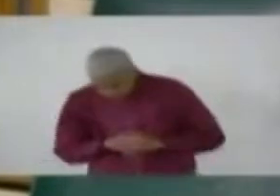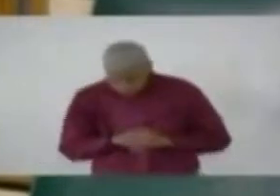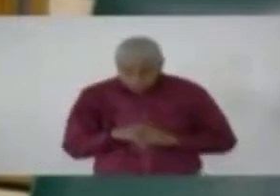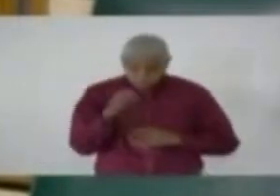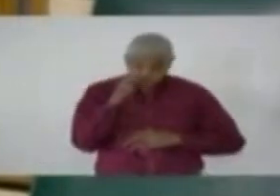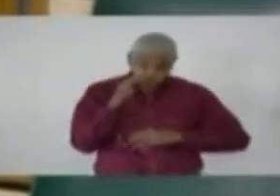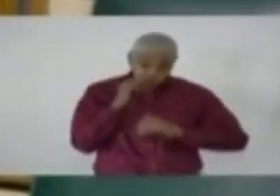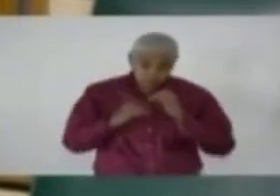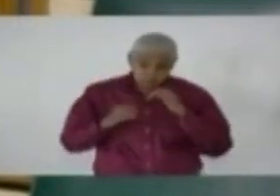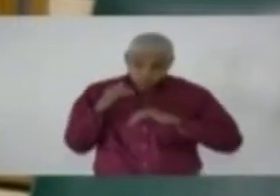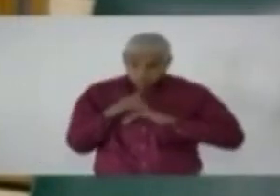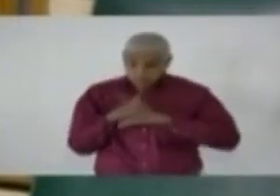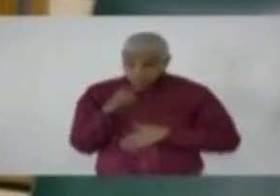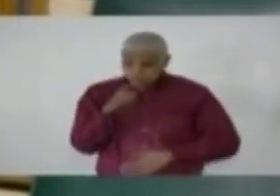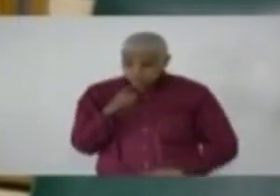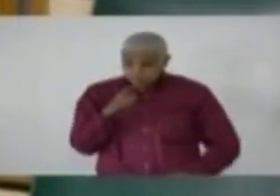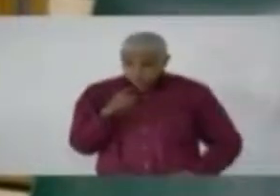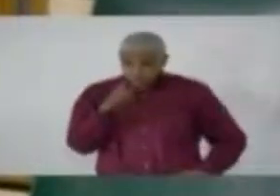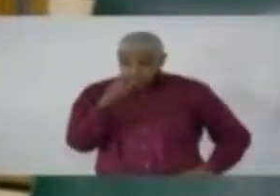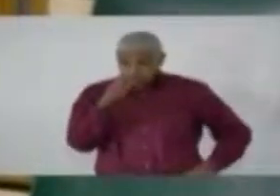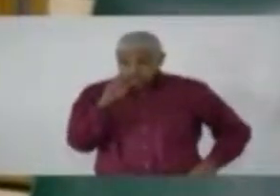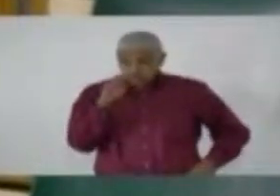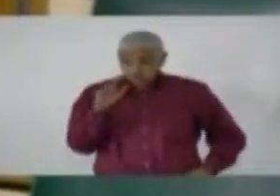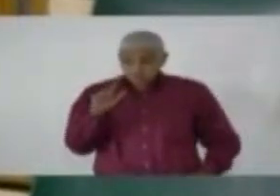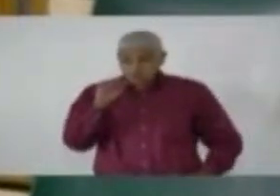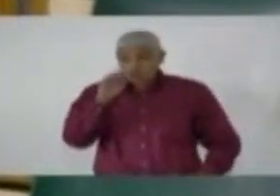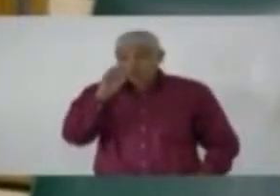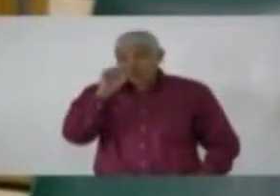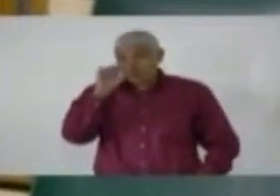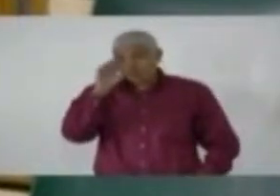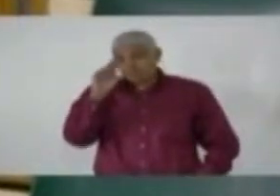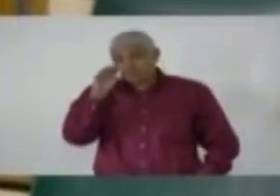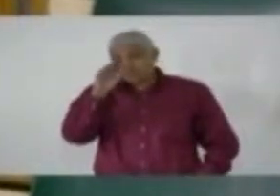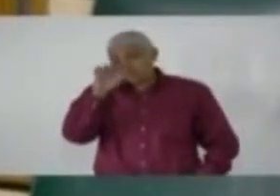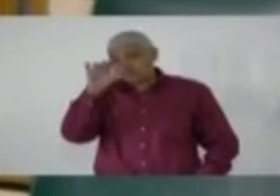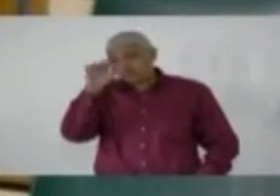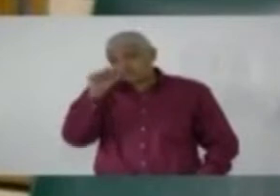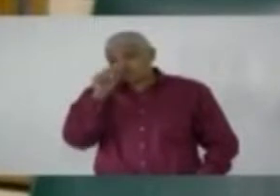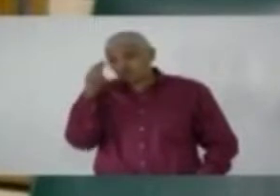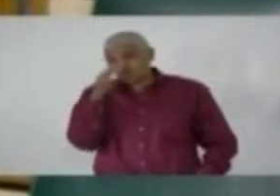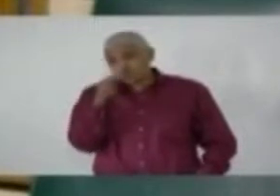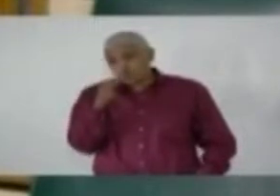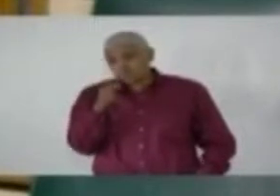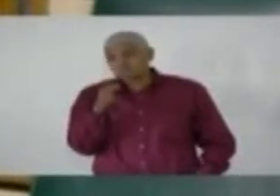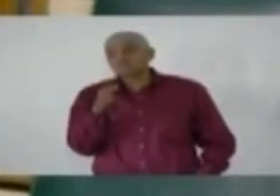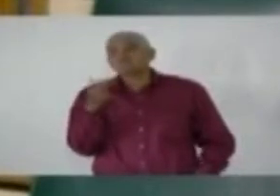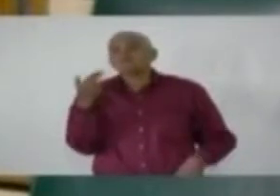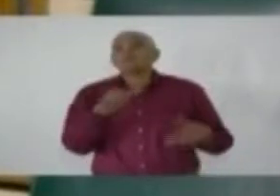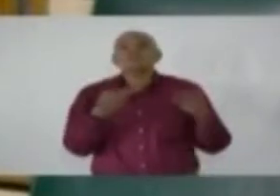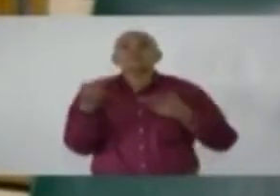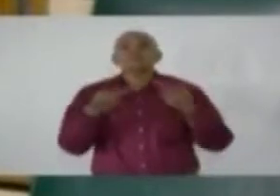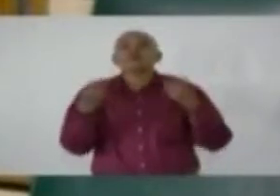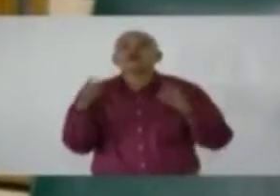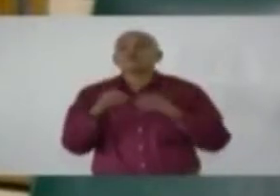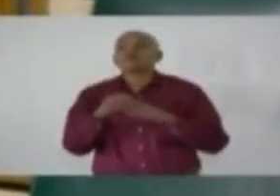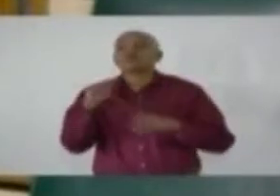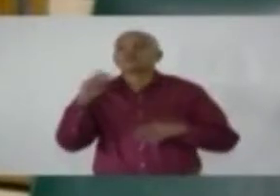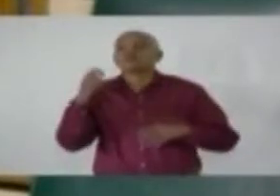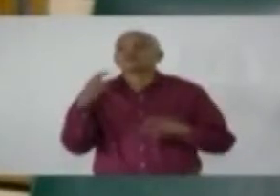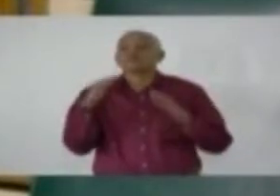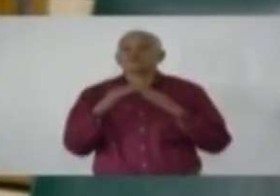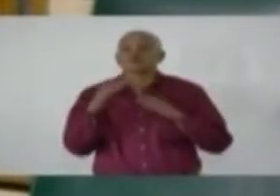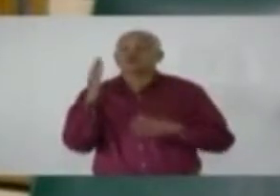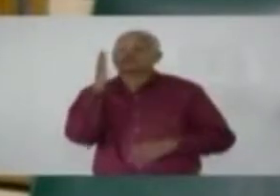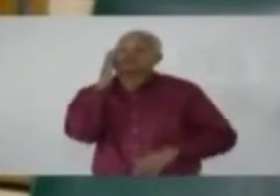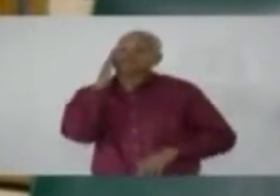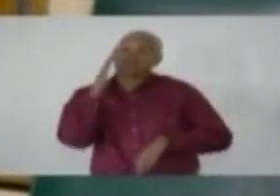night Corporal Oliver Mullings, who was gunned down in an exchange of gunfire in Trenchtown as residents called